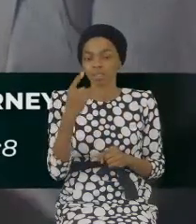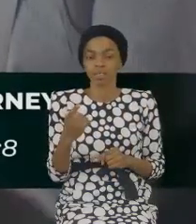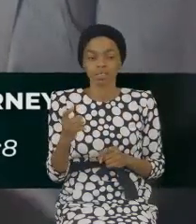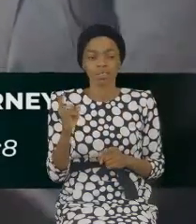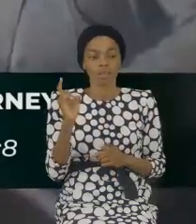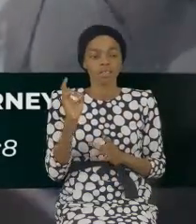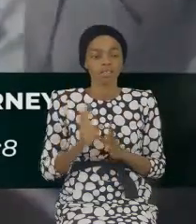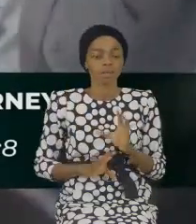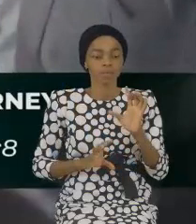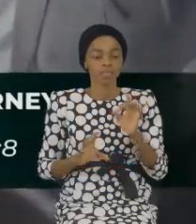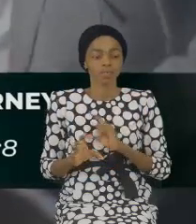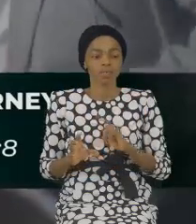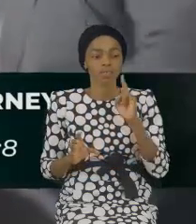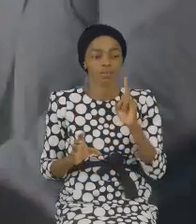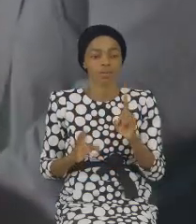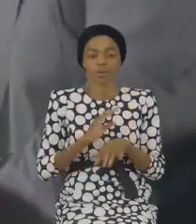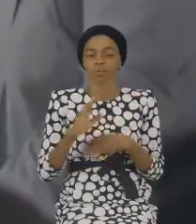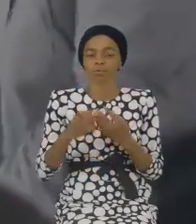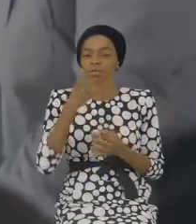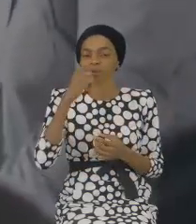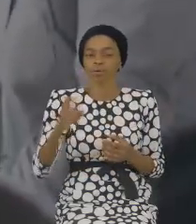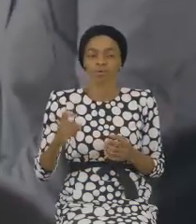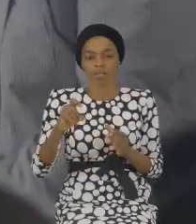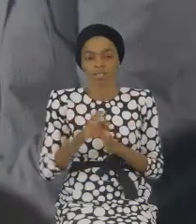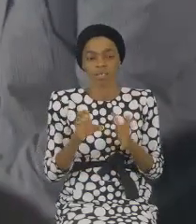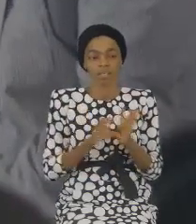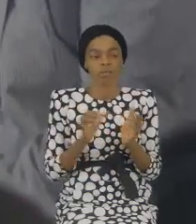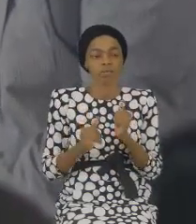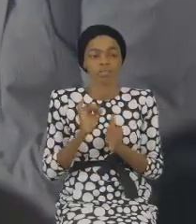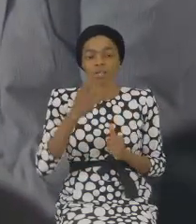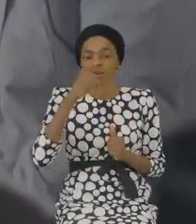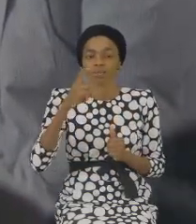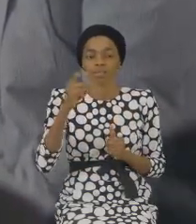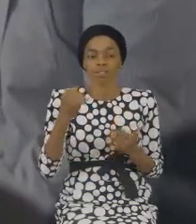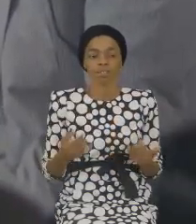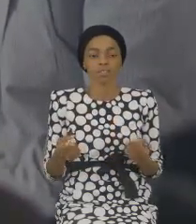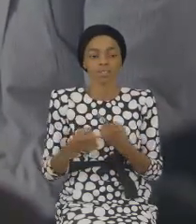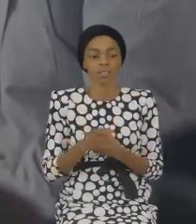chapter 8, verse 1, all the commandments which I command thee this day,